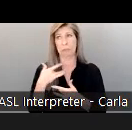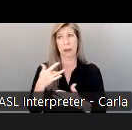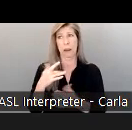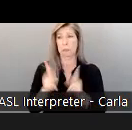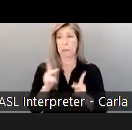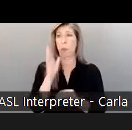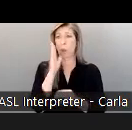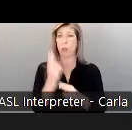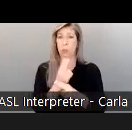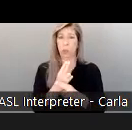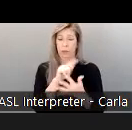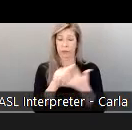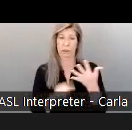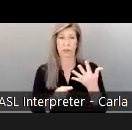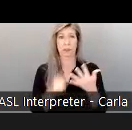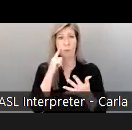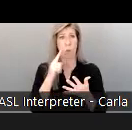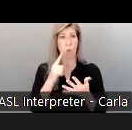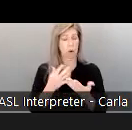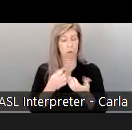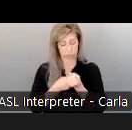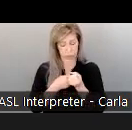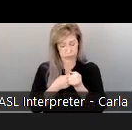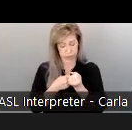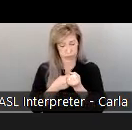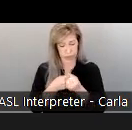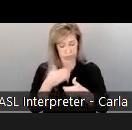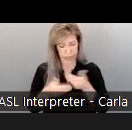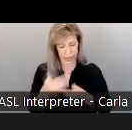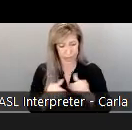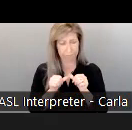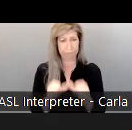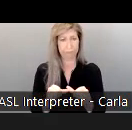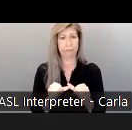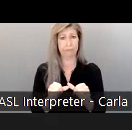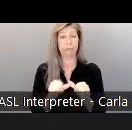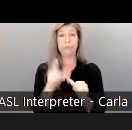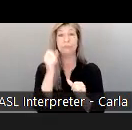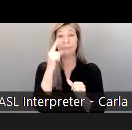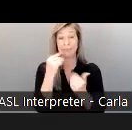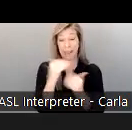yourself. But it's really important to try and expand your toolbox.